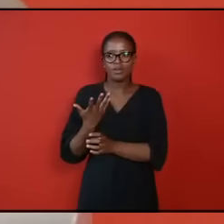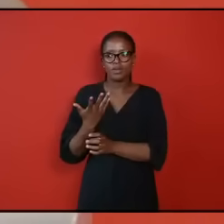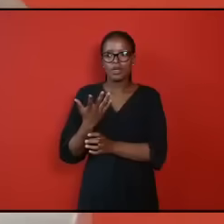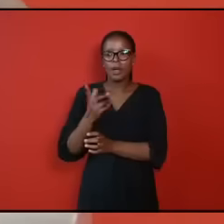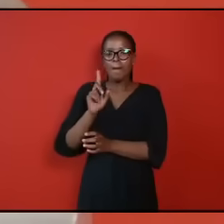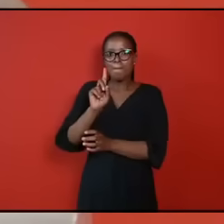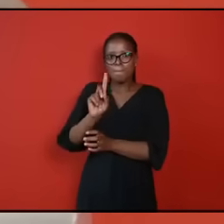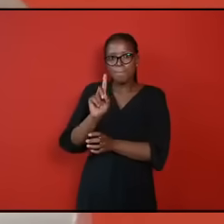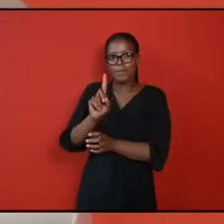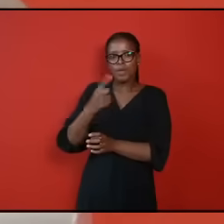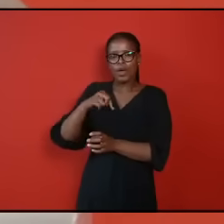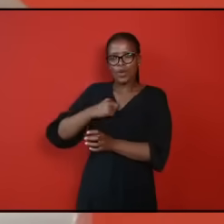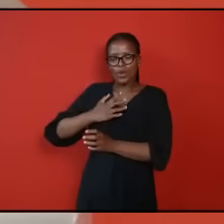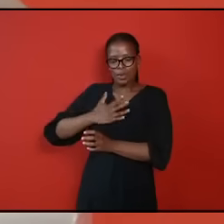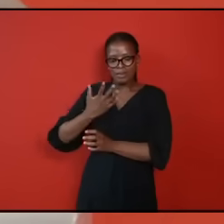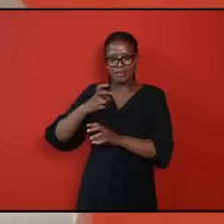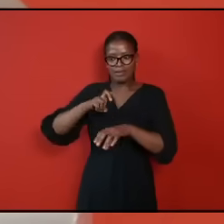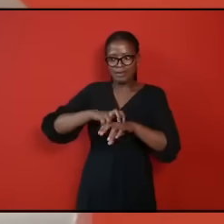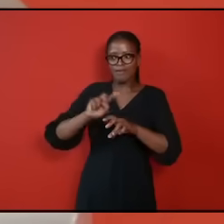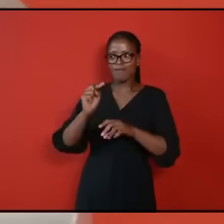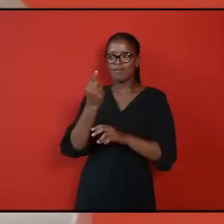But we had to consider